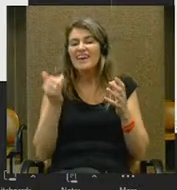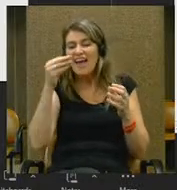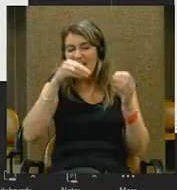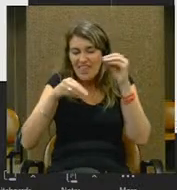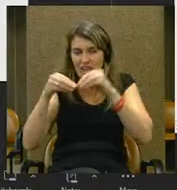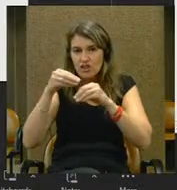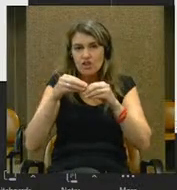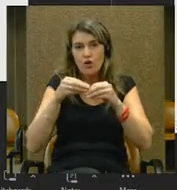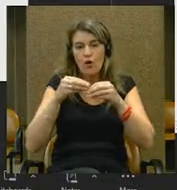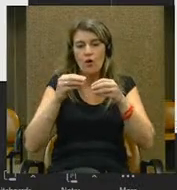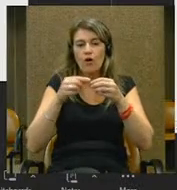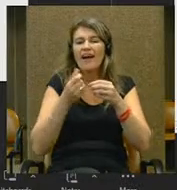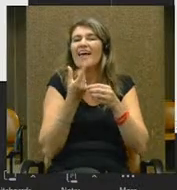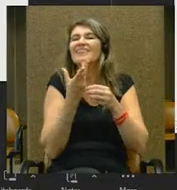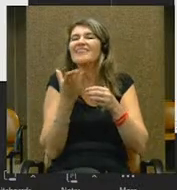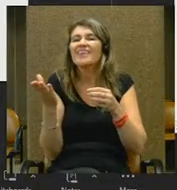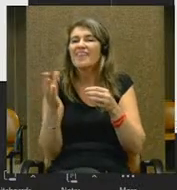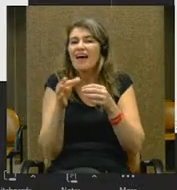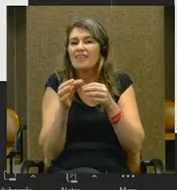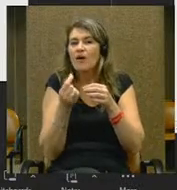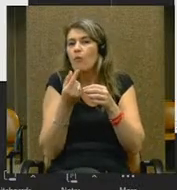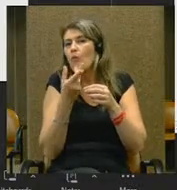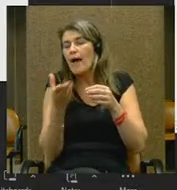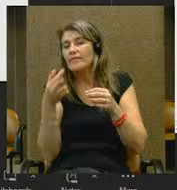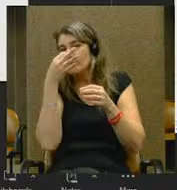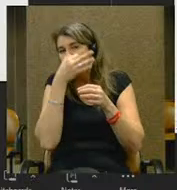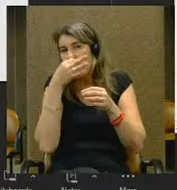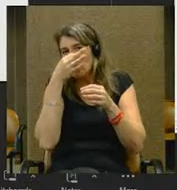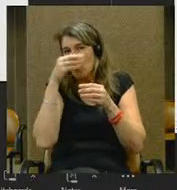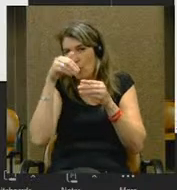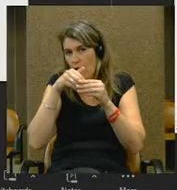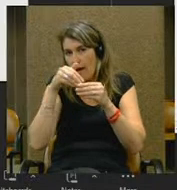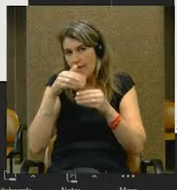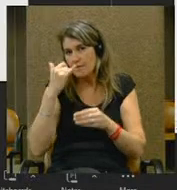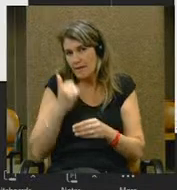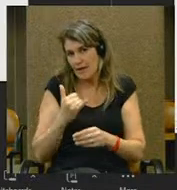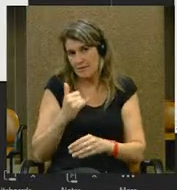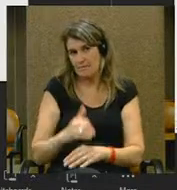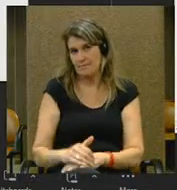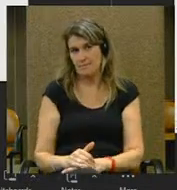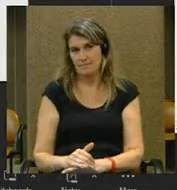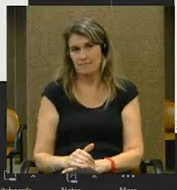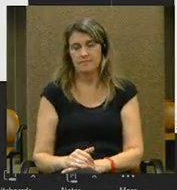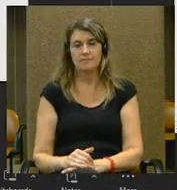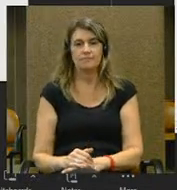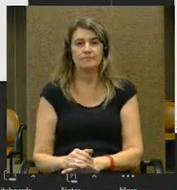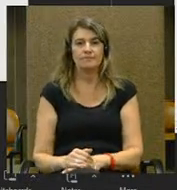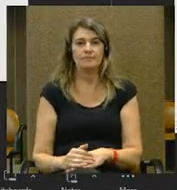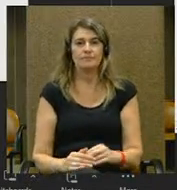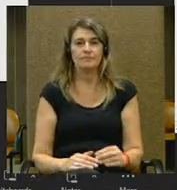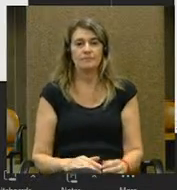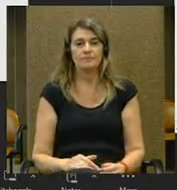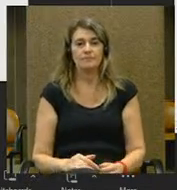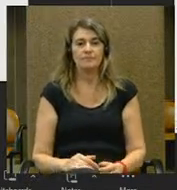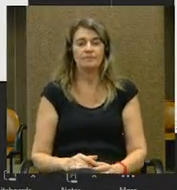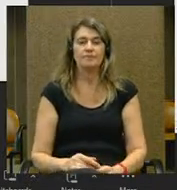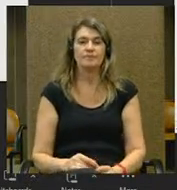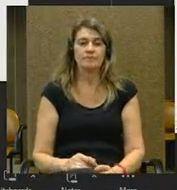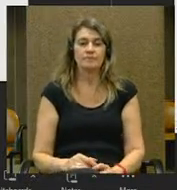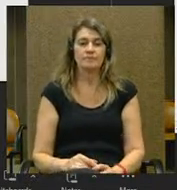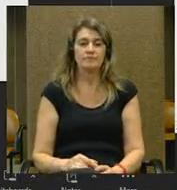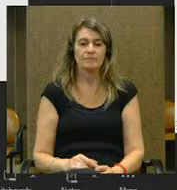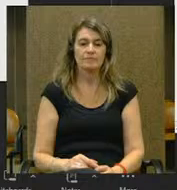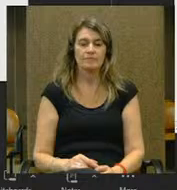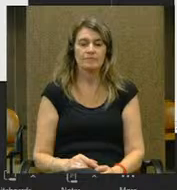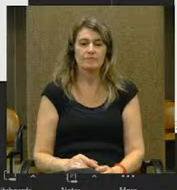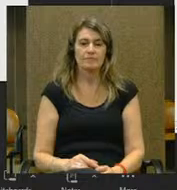a legal regulated supply of drugs. Health Canada, our federal government, is also supportive of this, and they